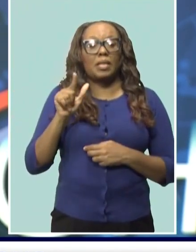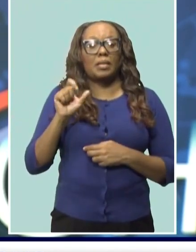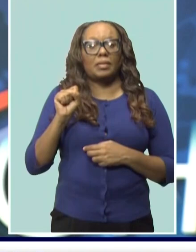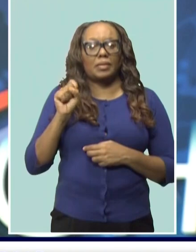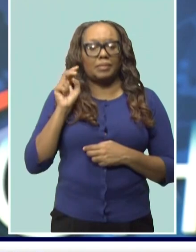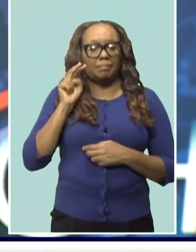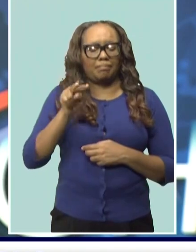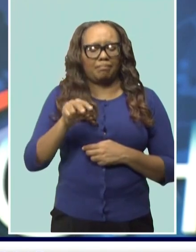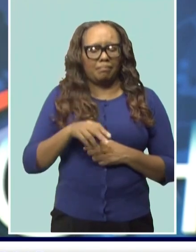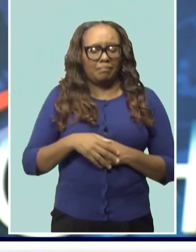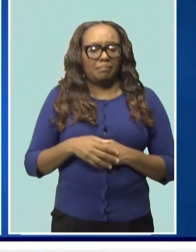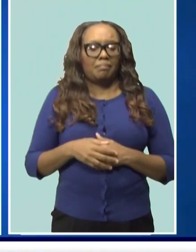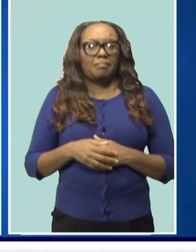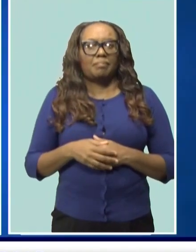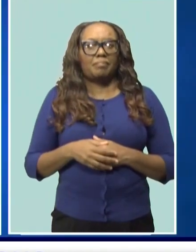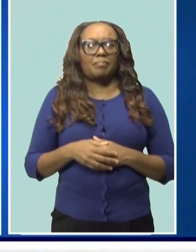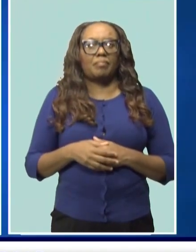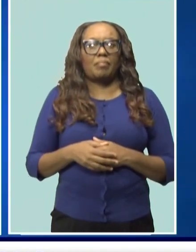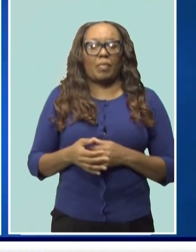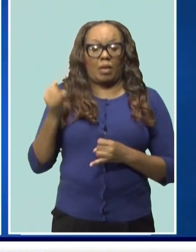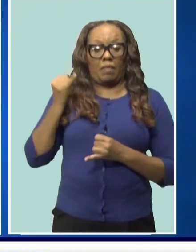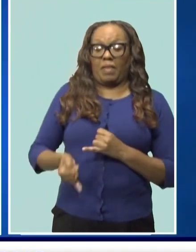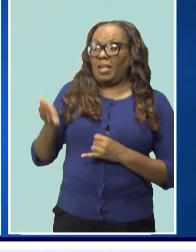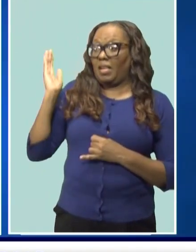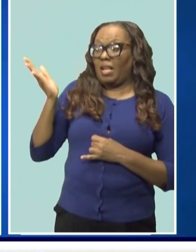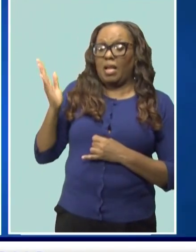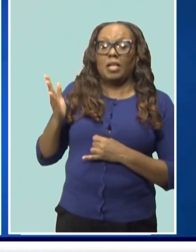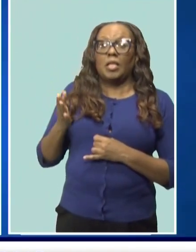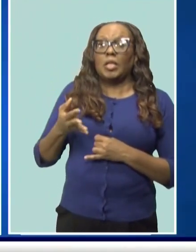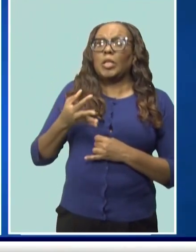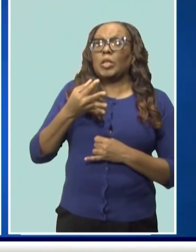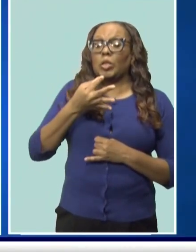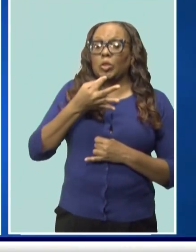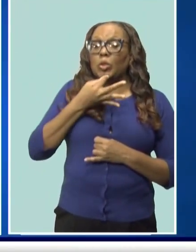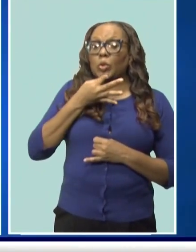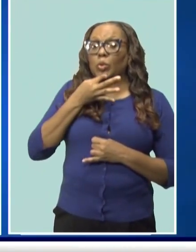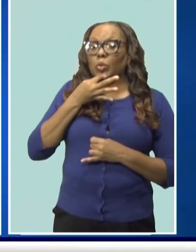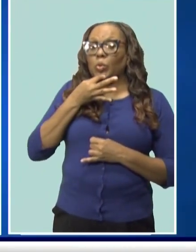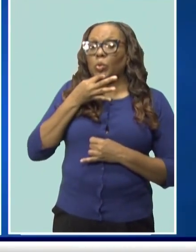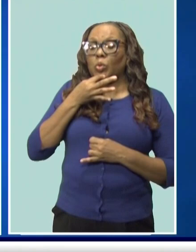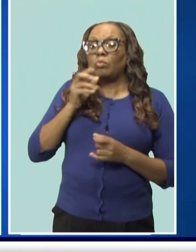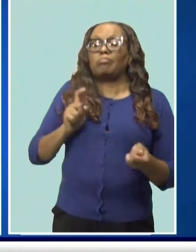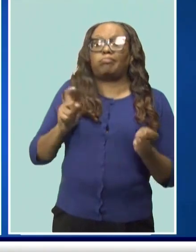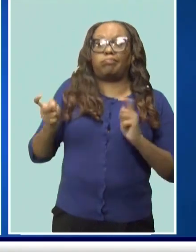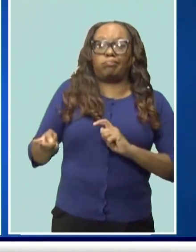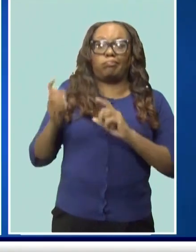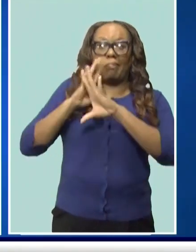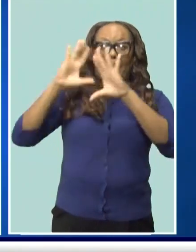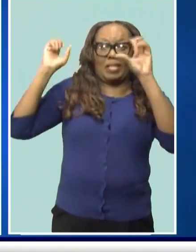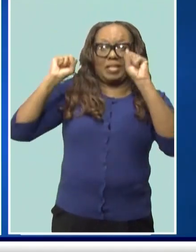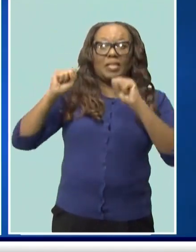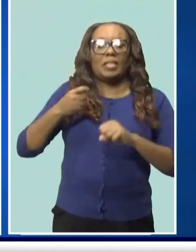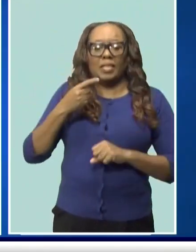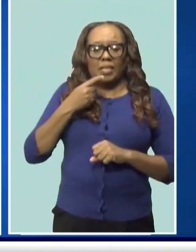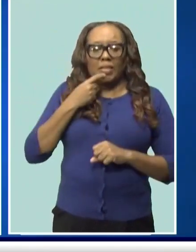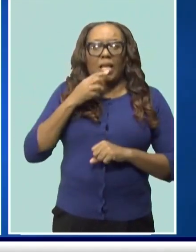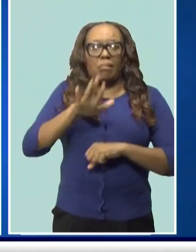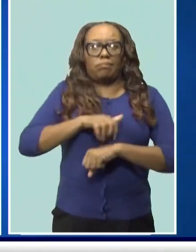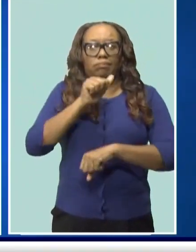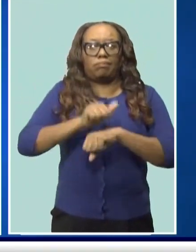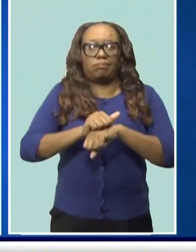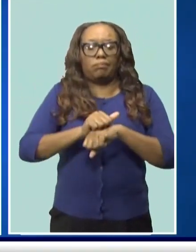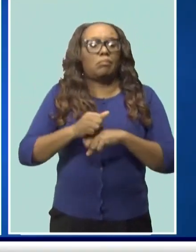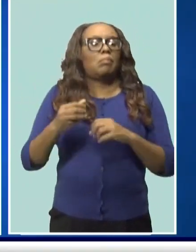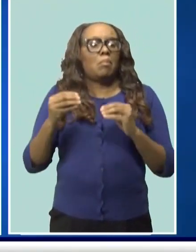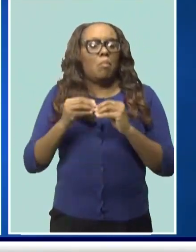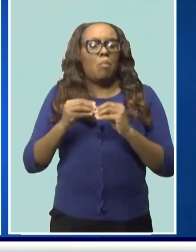there. In her final address as chairman of that body, Ms. Coppin says projections and the bookings all point to greater